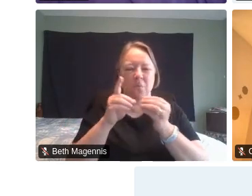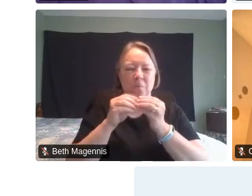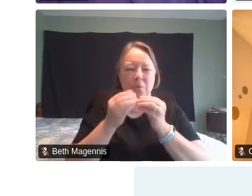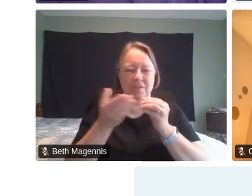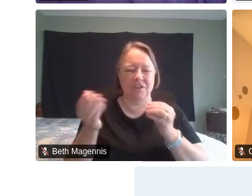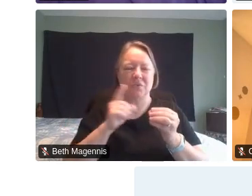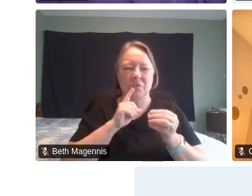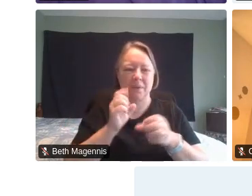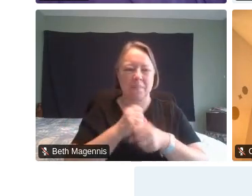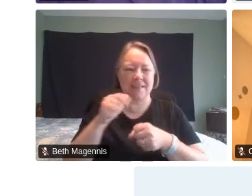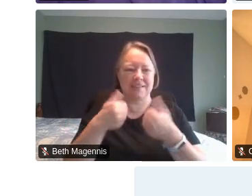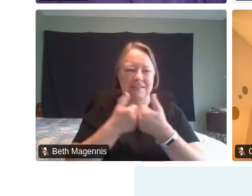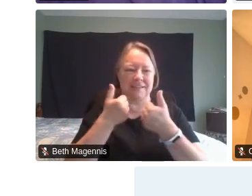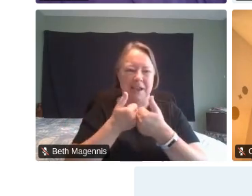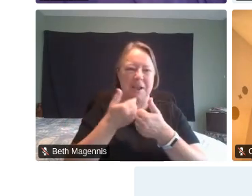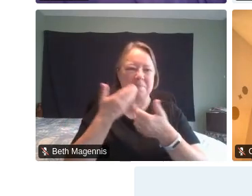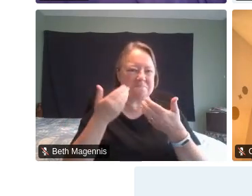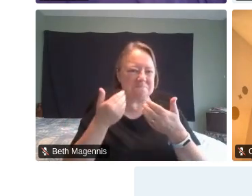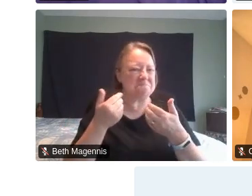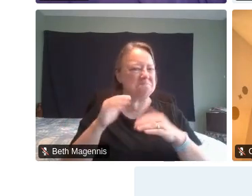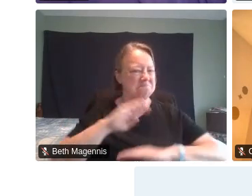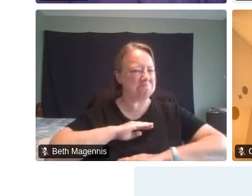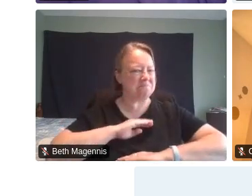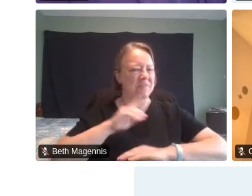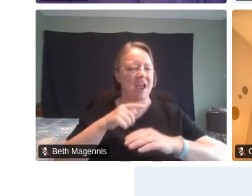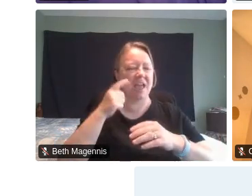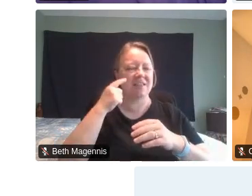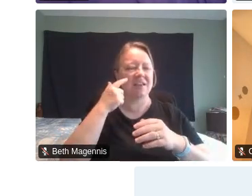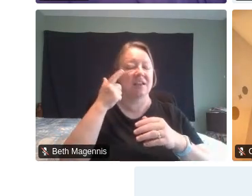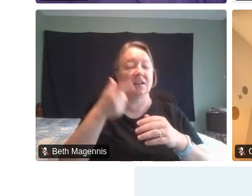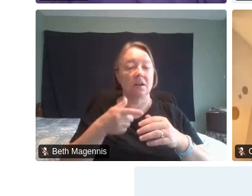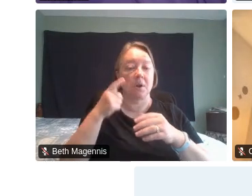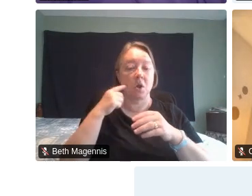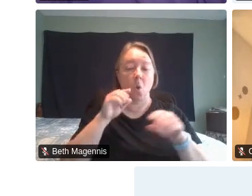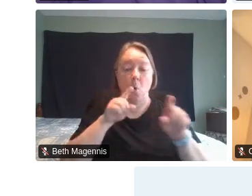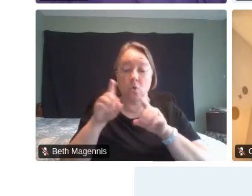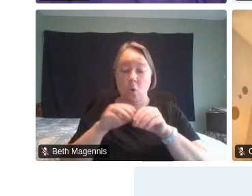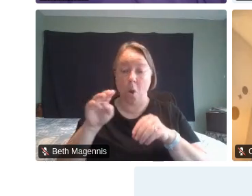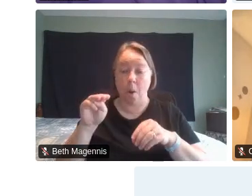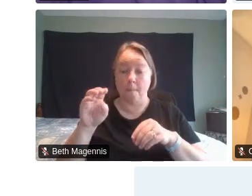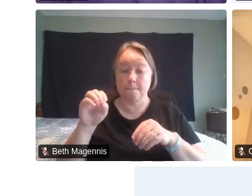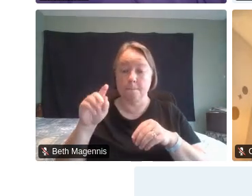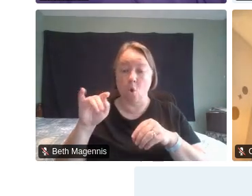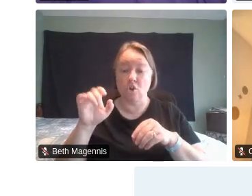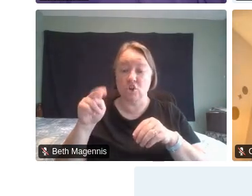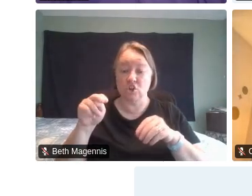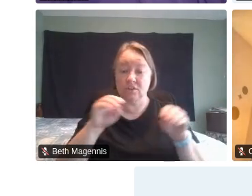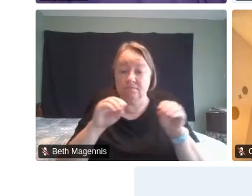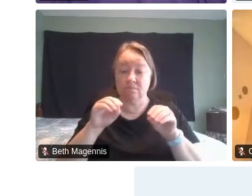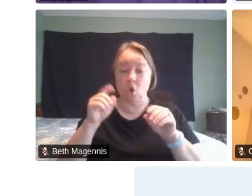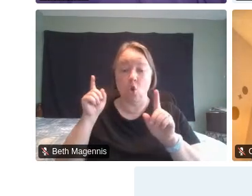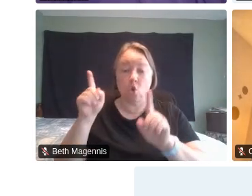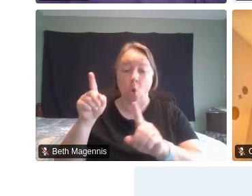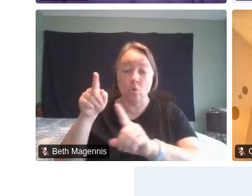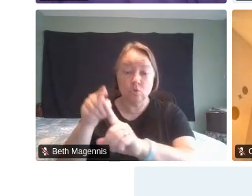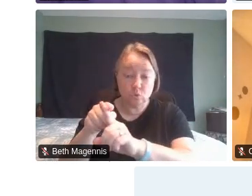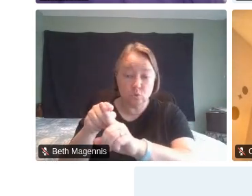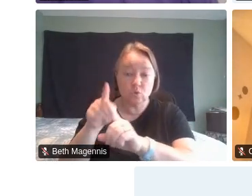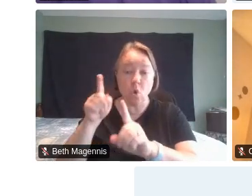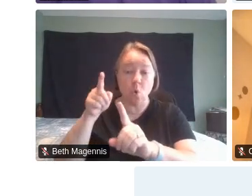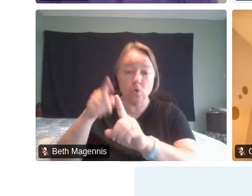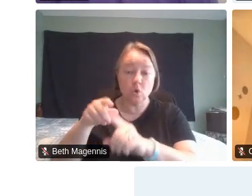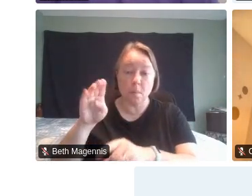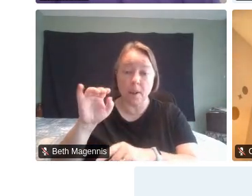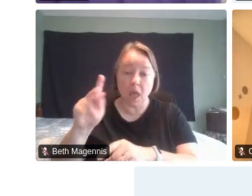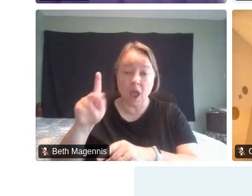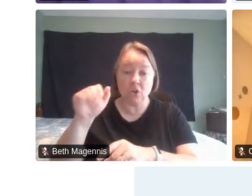to really make this game complete. I'm going to go to motion, go to. So go to block is one where you